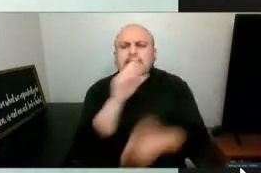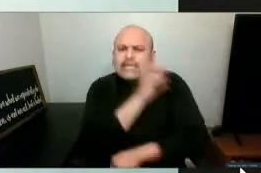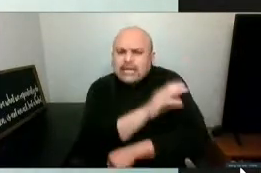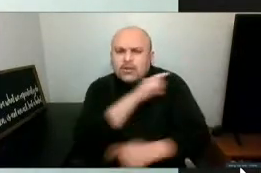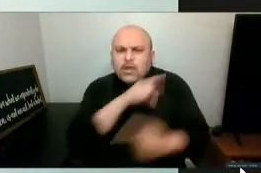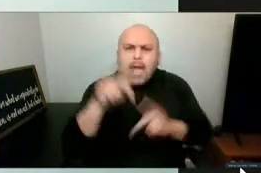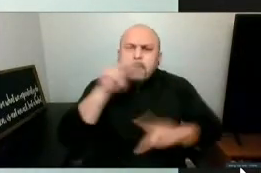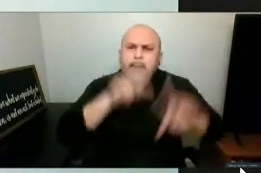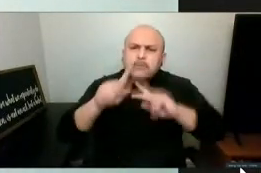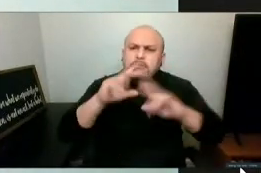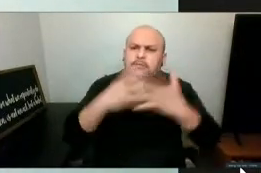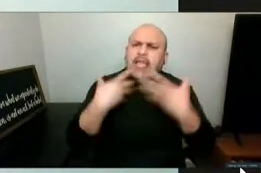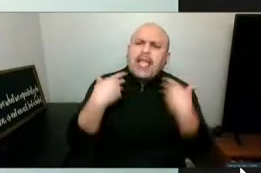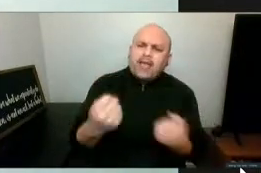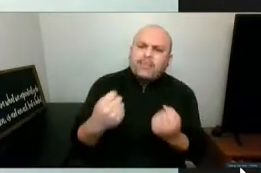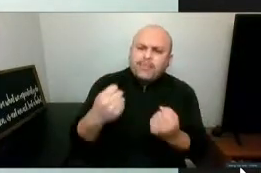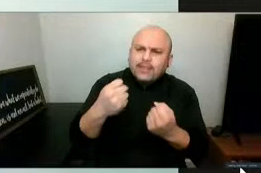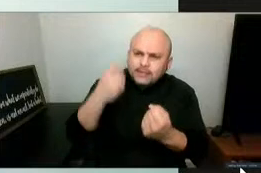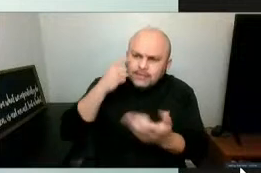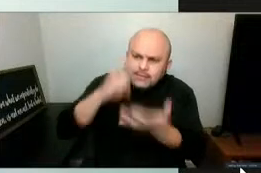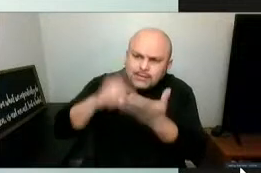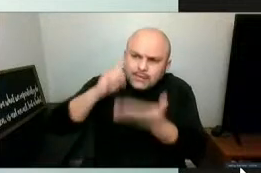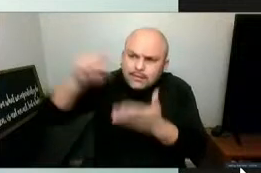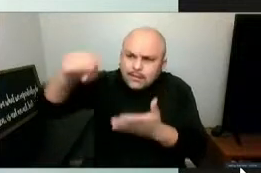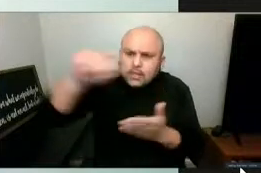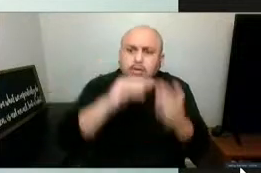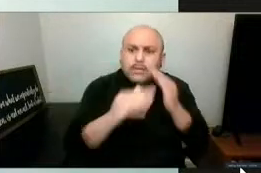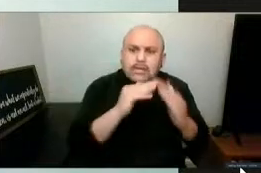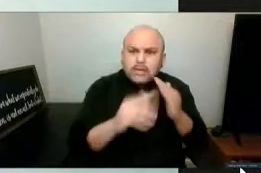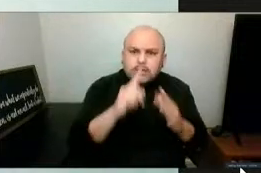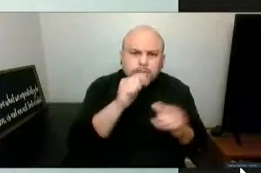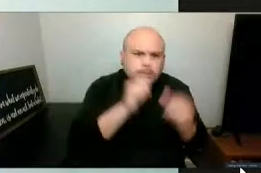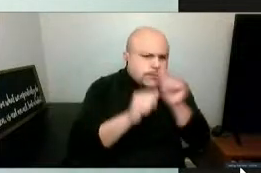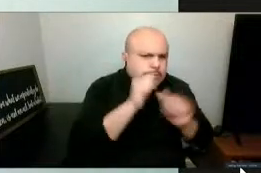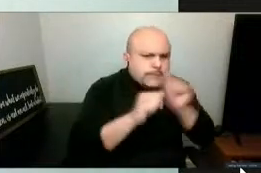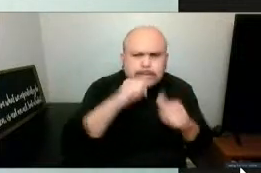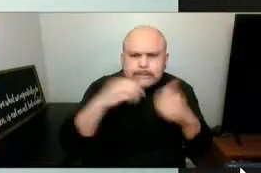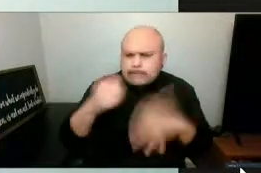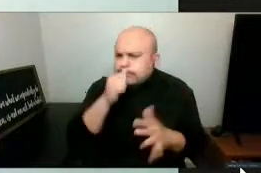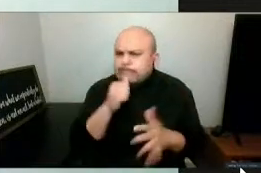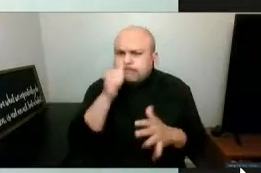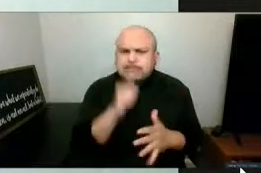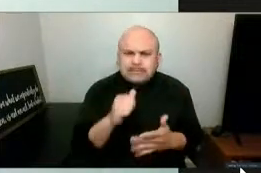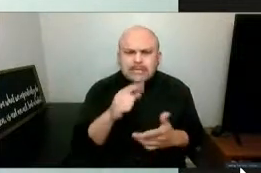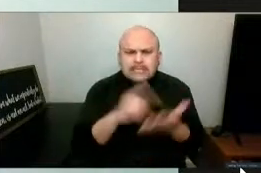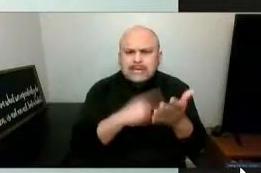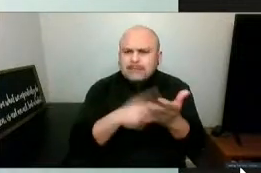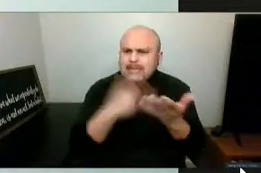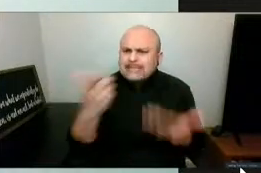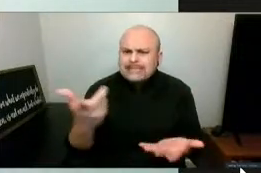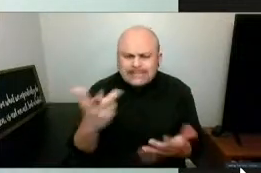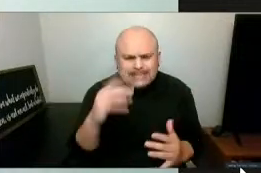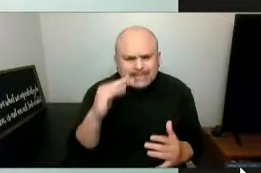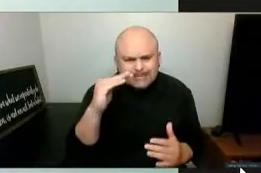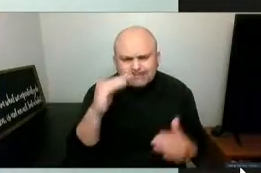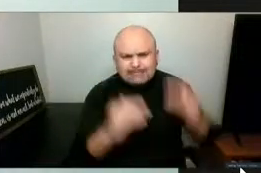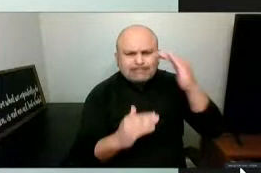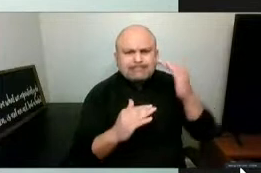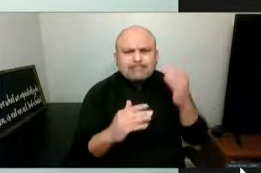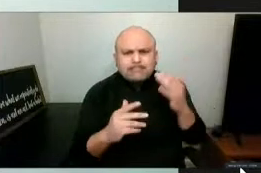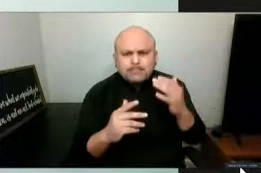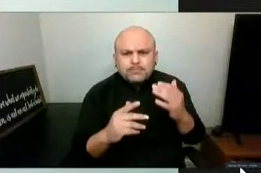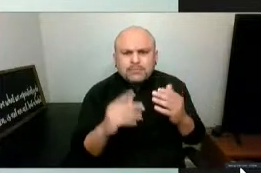outcomes, and communities are suffering disproportionately on maternal morbidity,